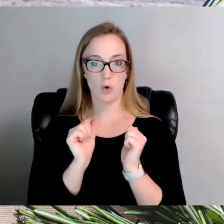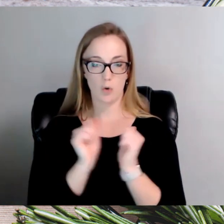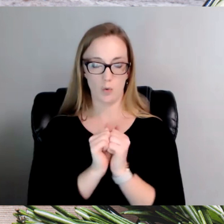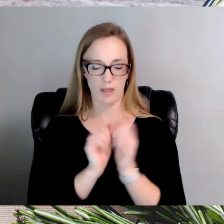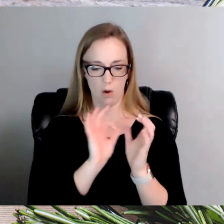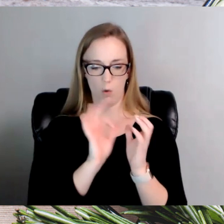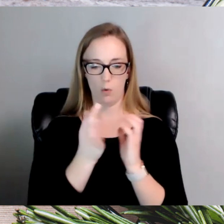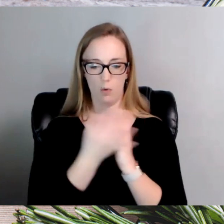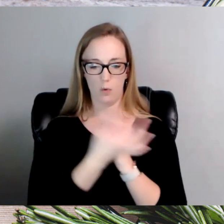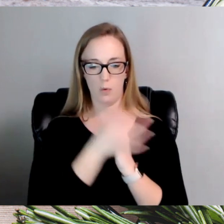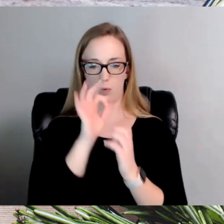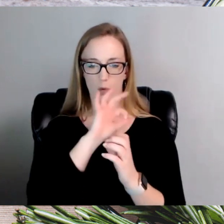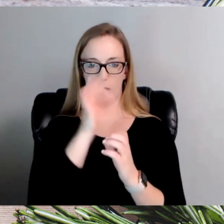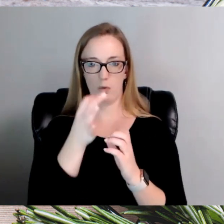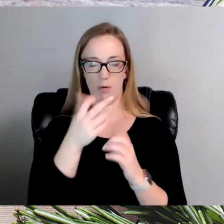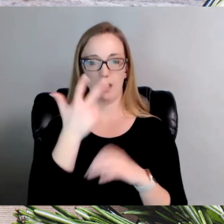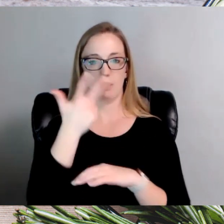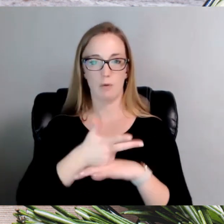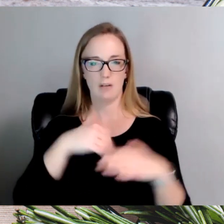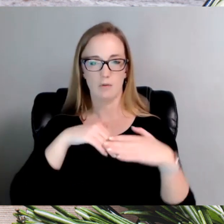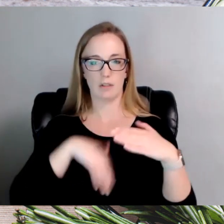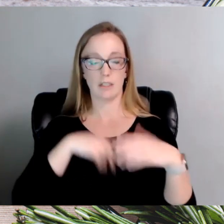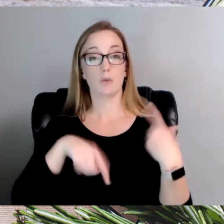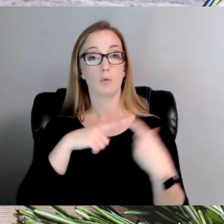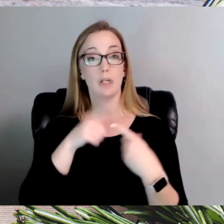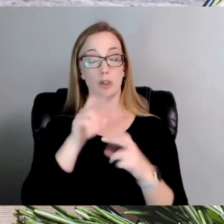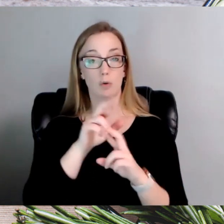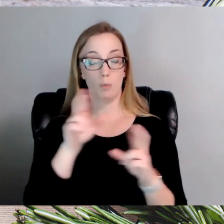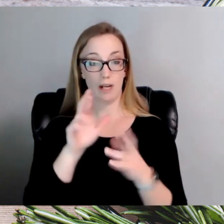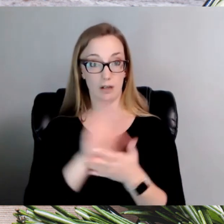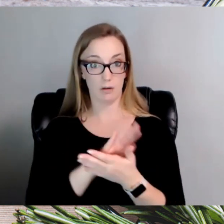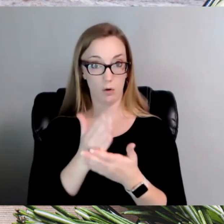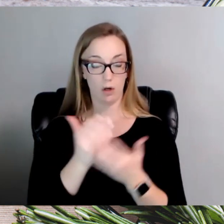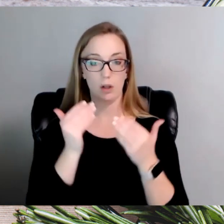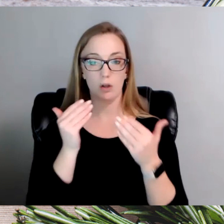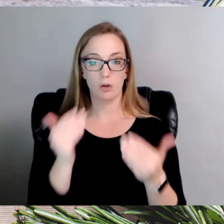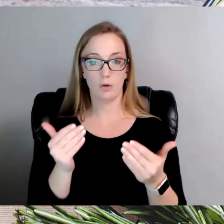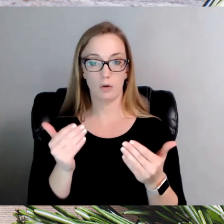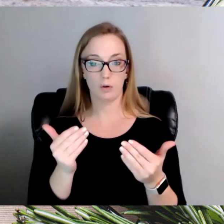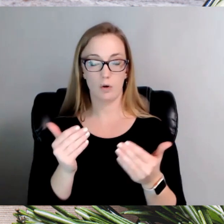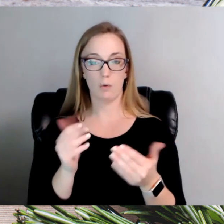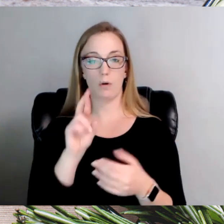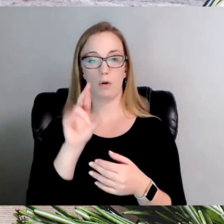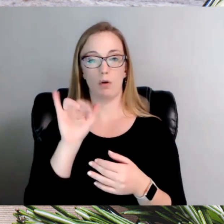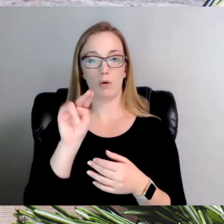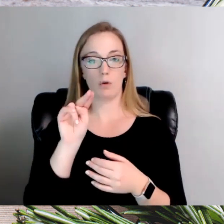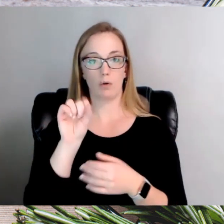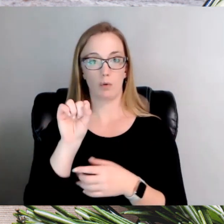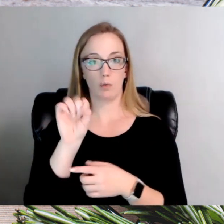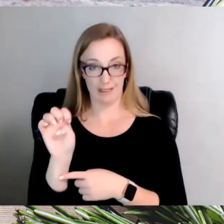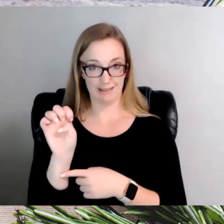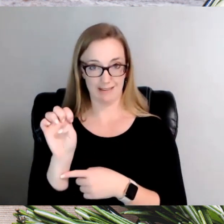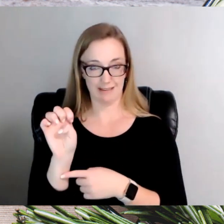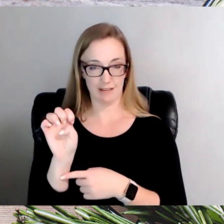sure if your dish is oven-safe, you can check your instruction manual. I have already